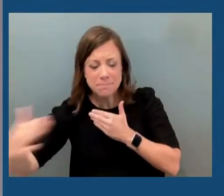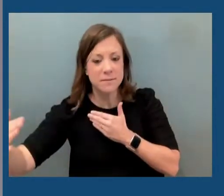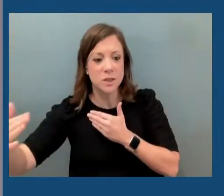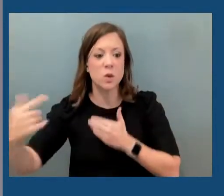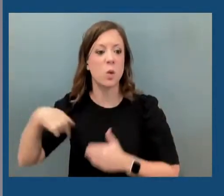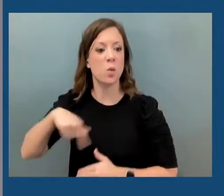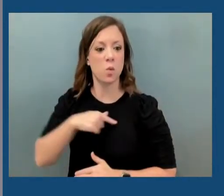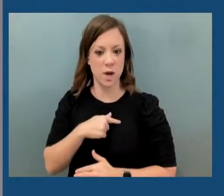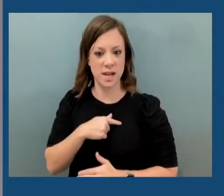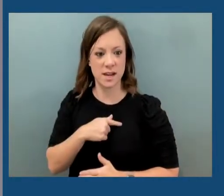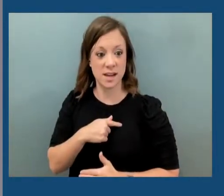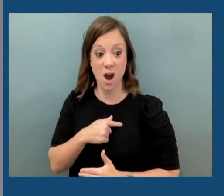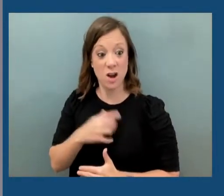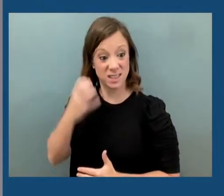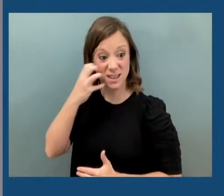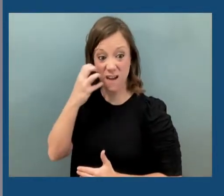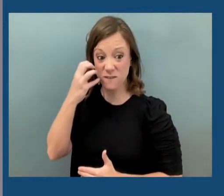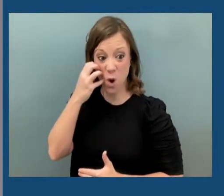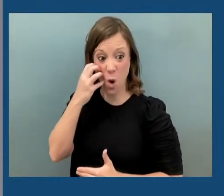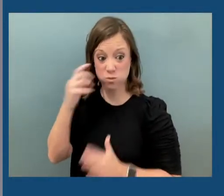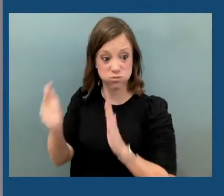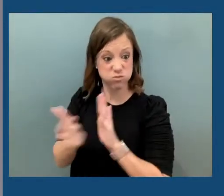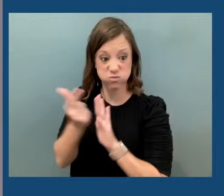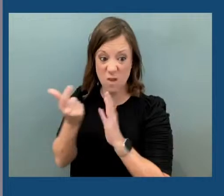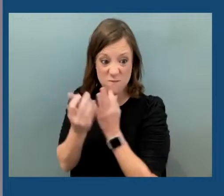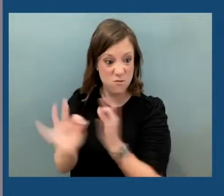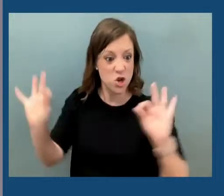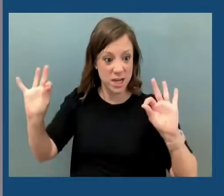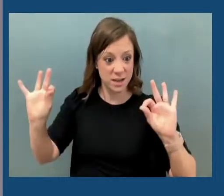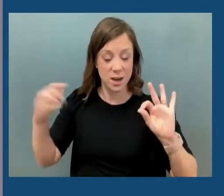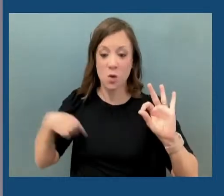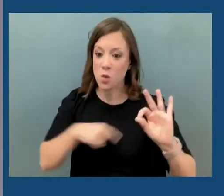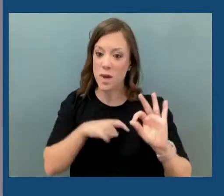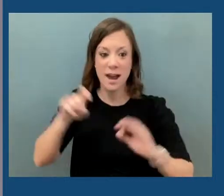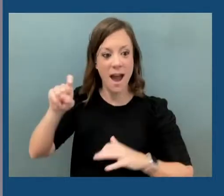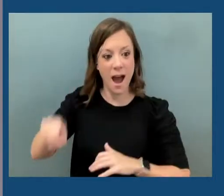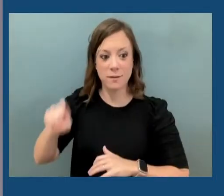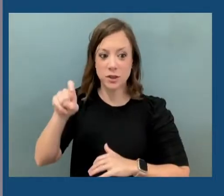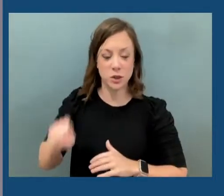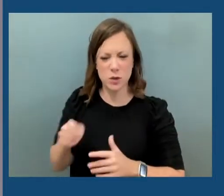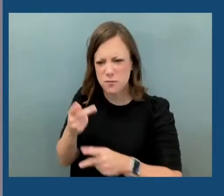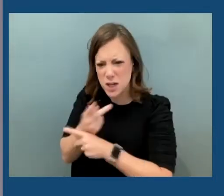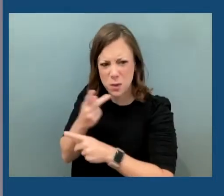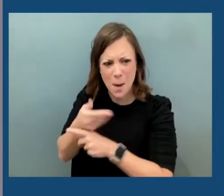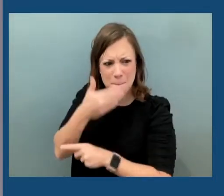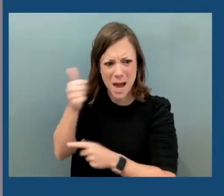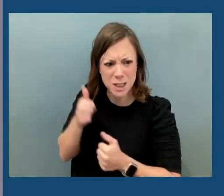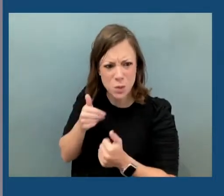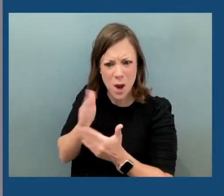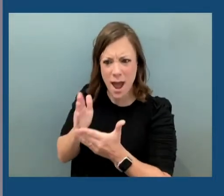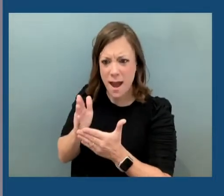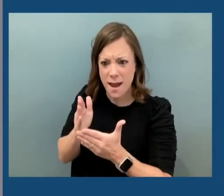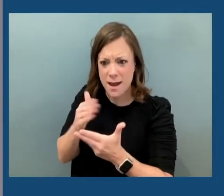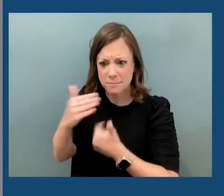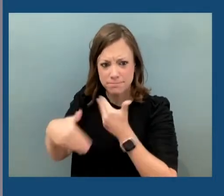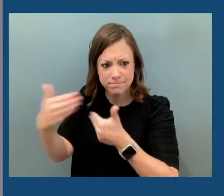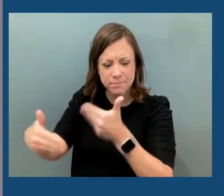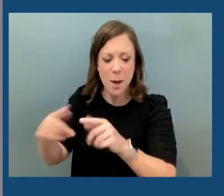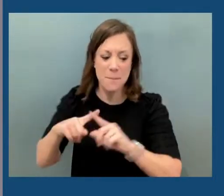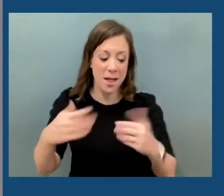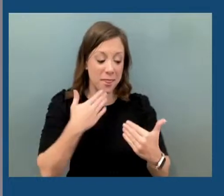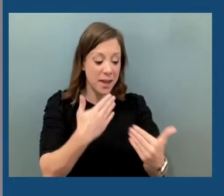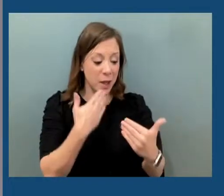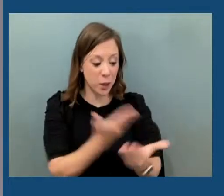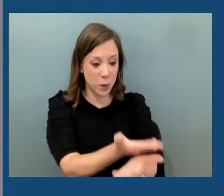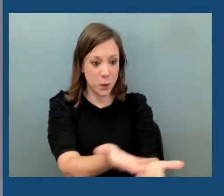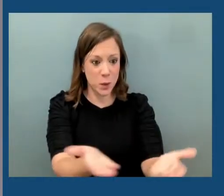phone free. Ultimately, we have to find the right path, working with others, what that looks like. But I want to thank all of you for